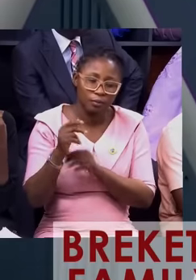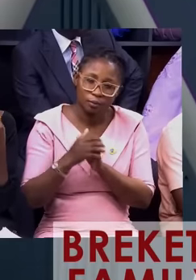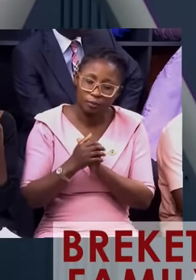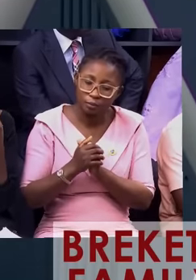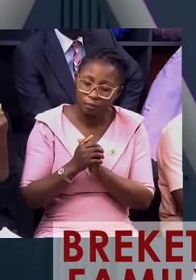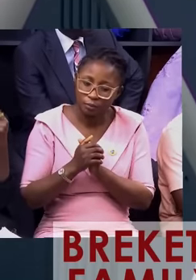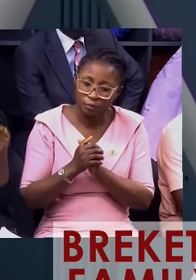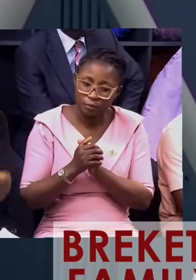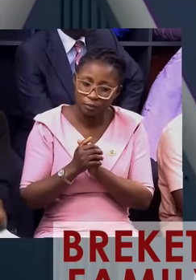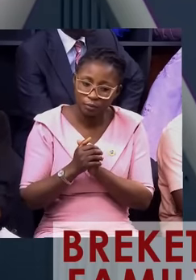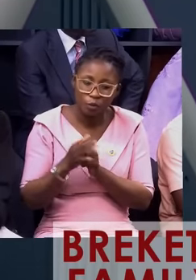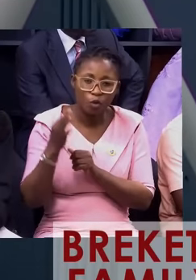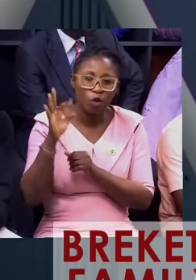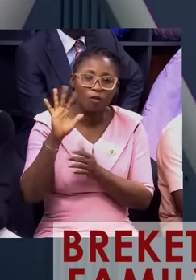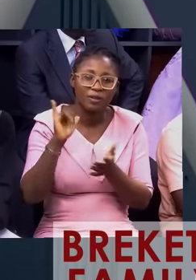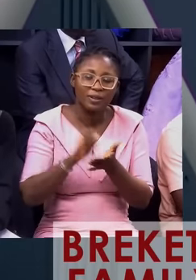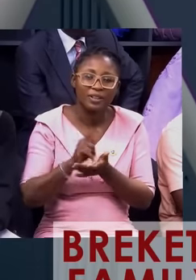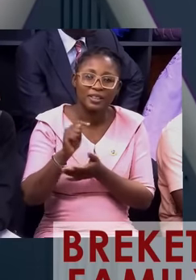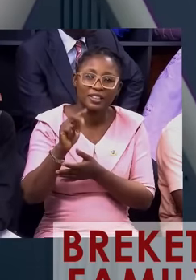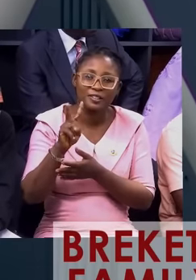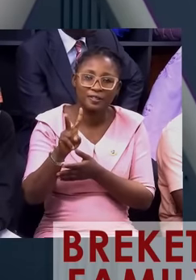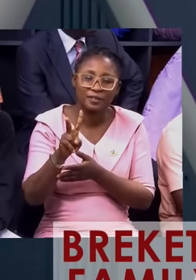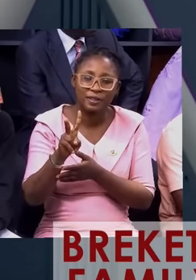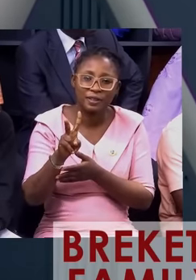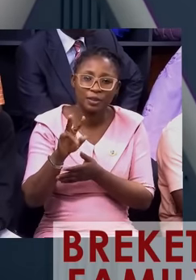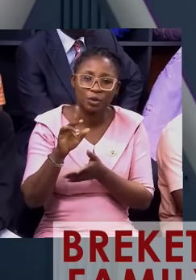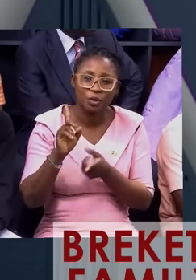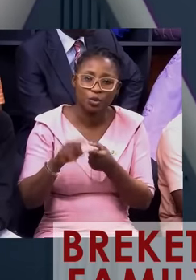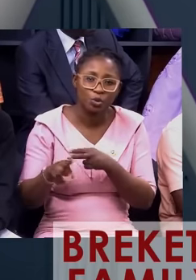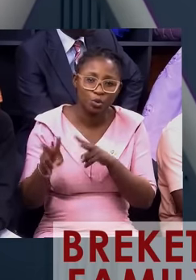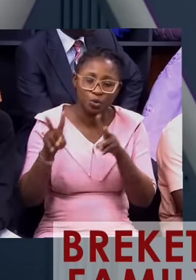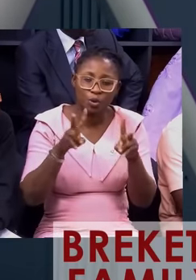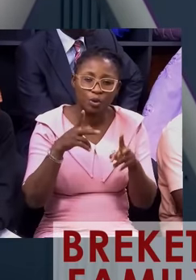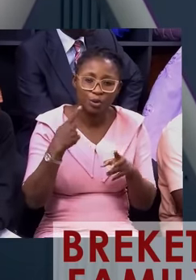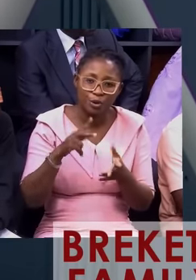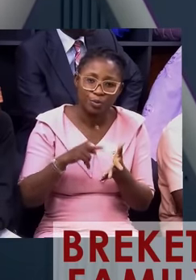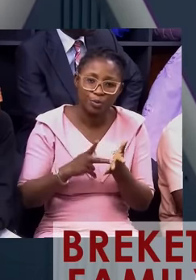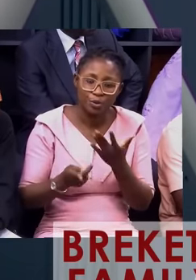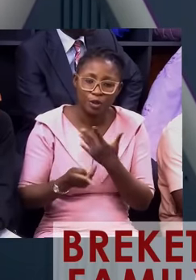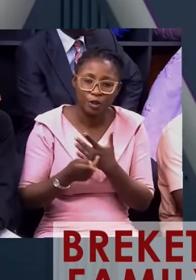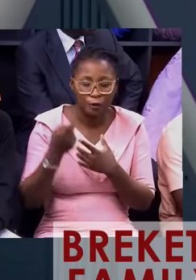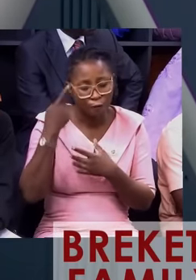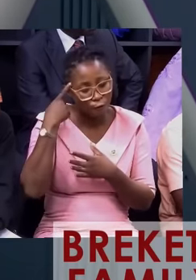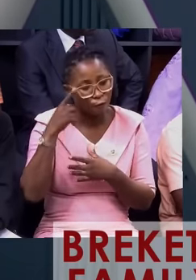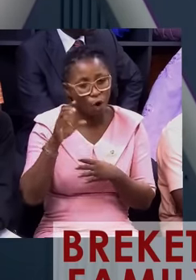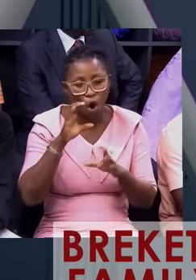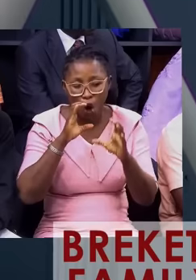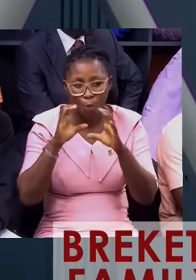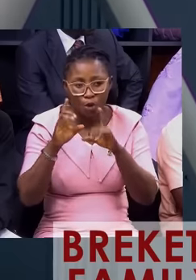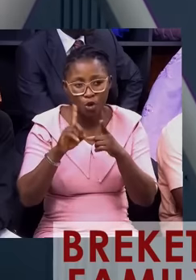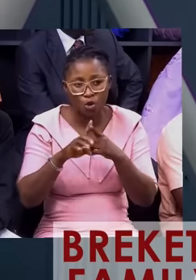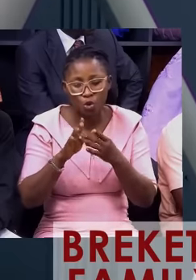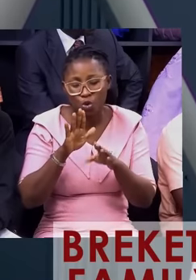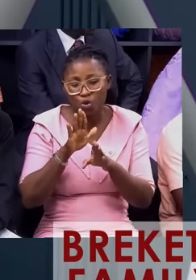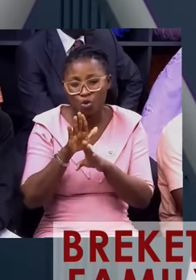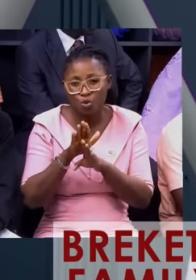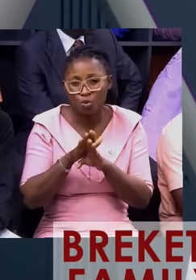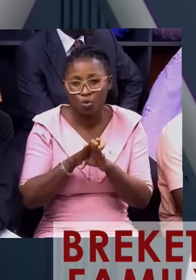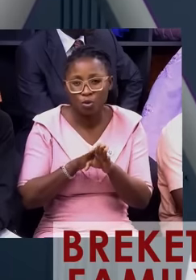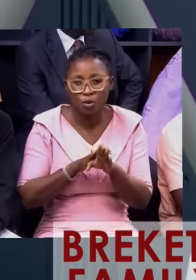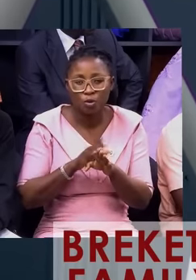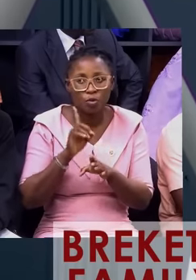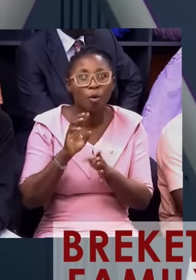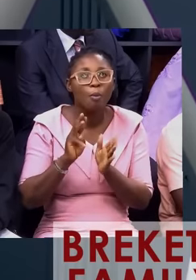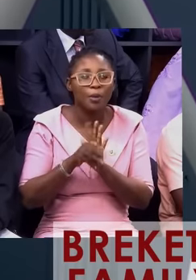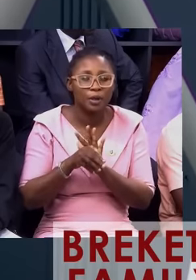England make you off that TV where you take the monitor the program so that the communication give me